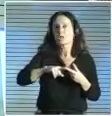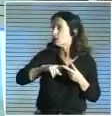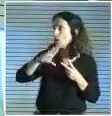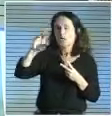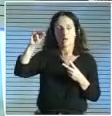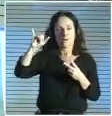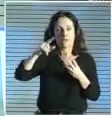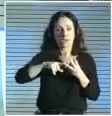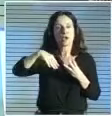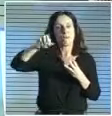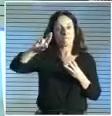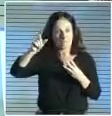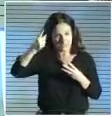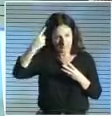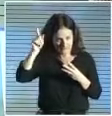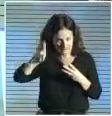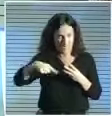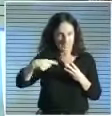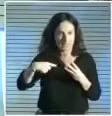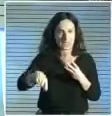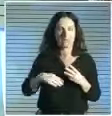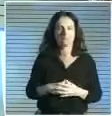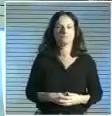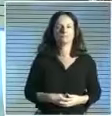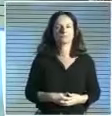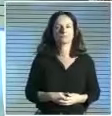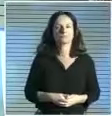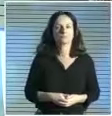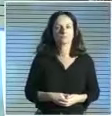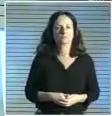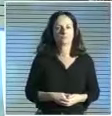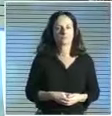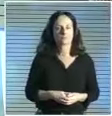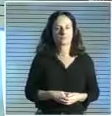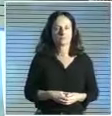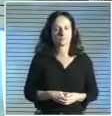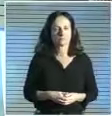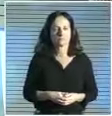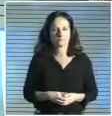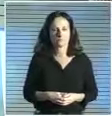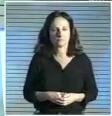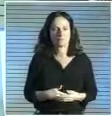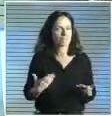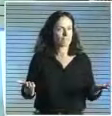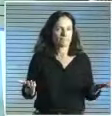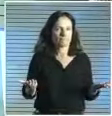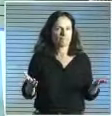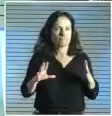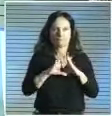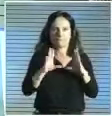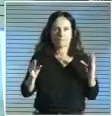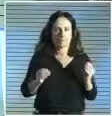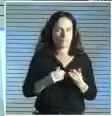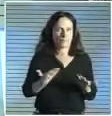well from TOTA. So it was almost like going old home week, seeing the previous place I